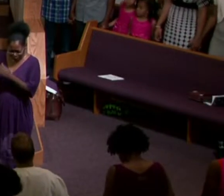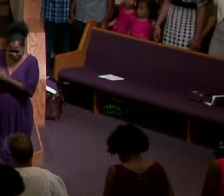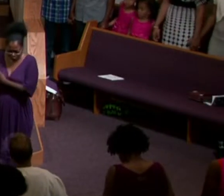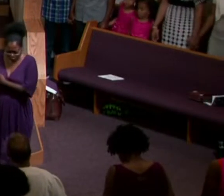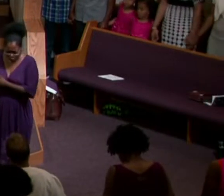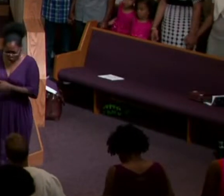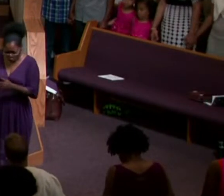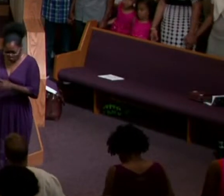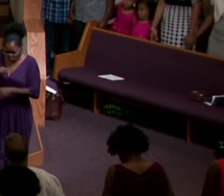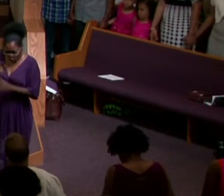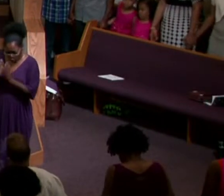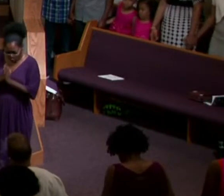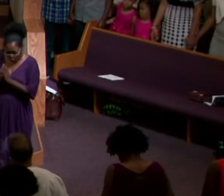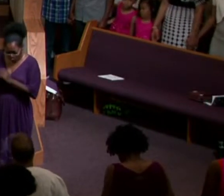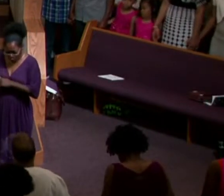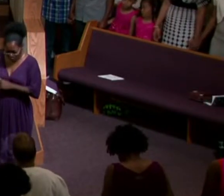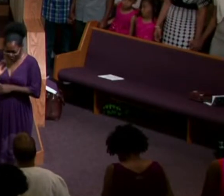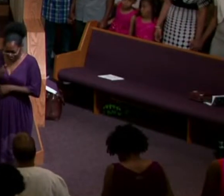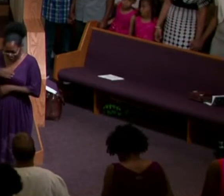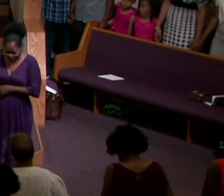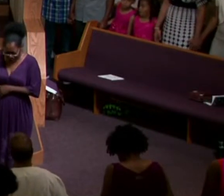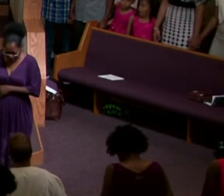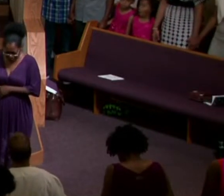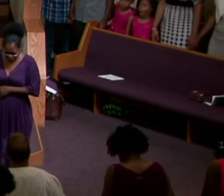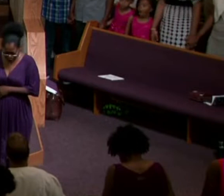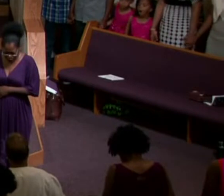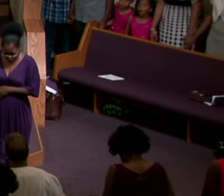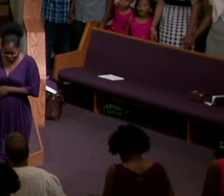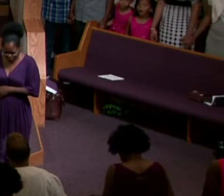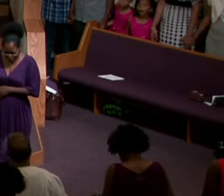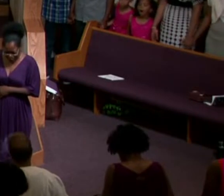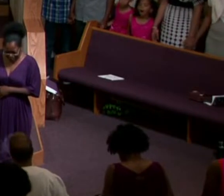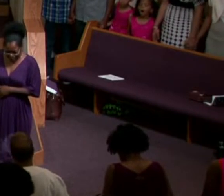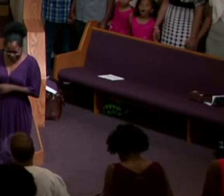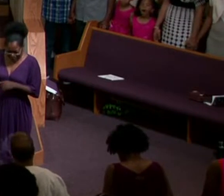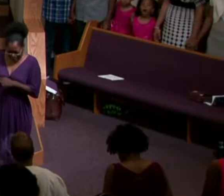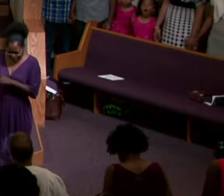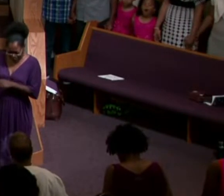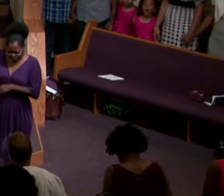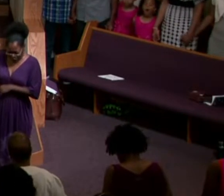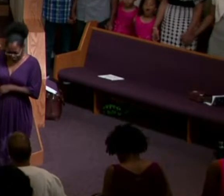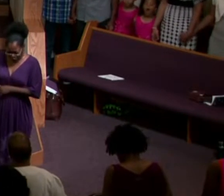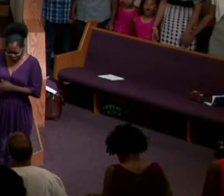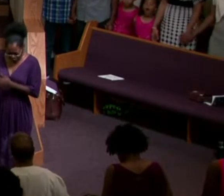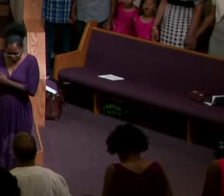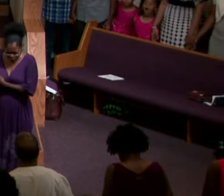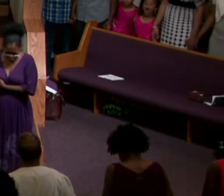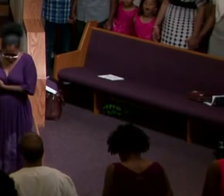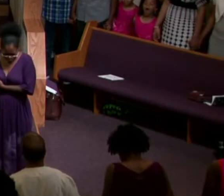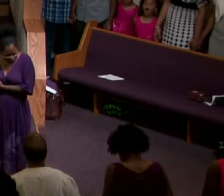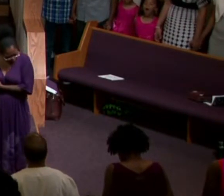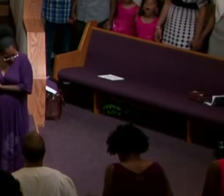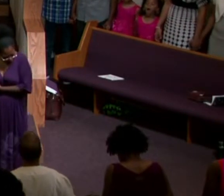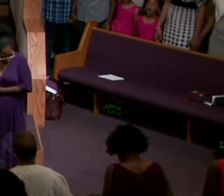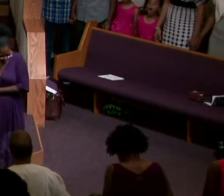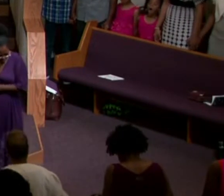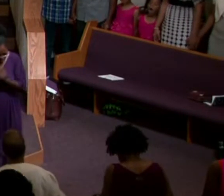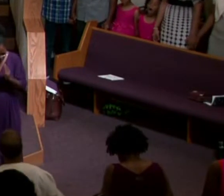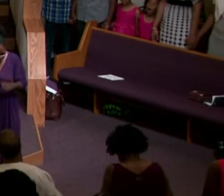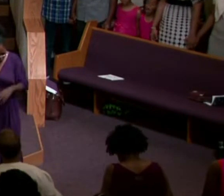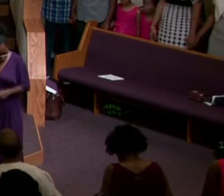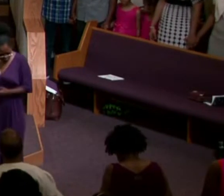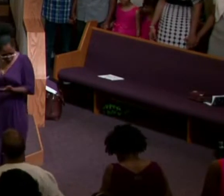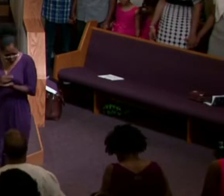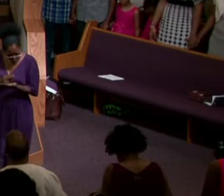himself before you to bring us the word, Father. Help us to have ears to hear, Father, in the name of Jesus, and a mind to work. We bless your